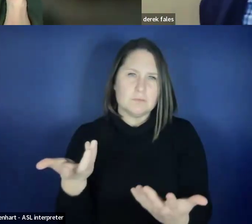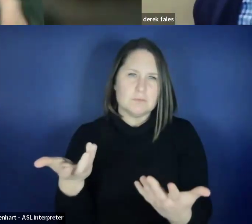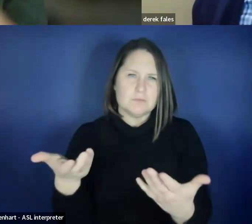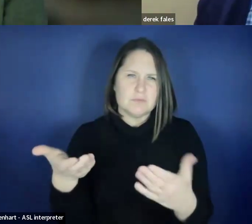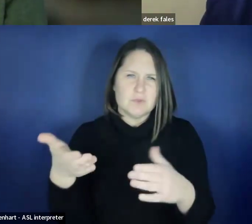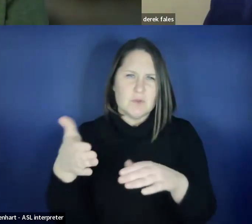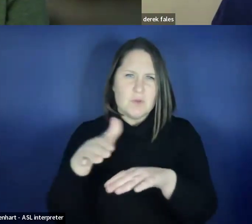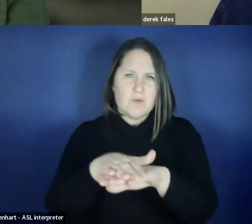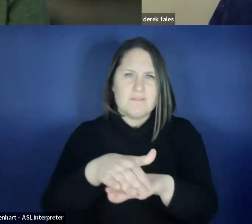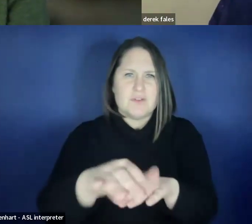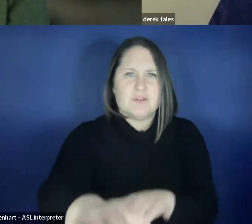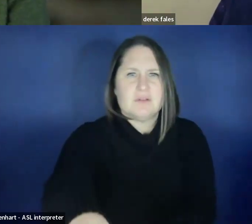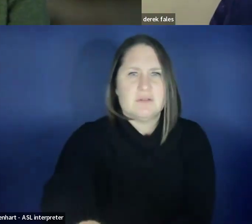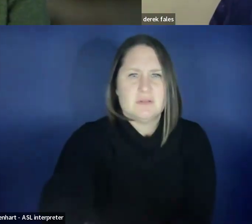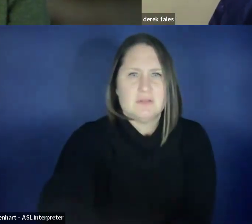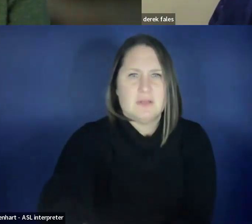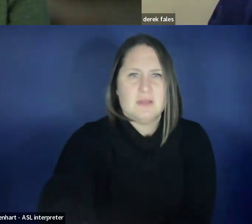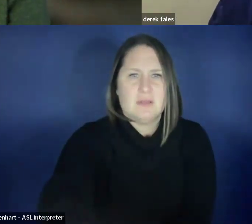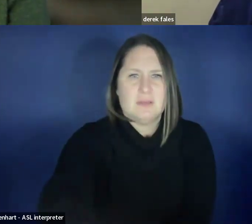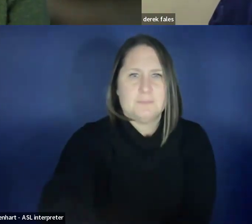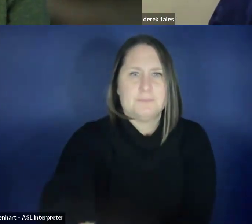overlap with VR as needed.